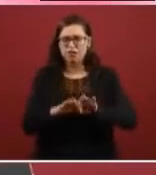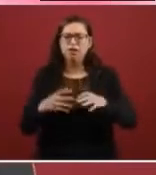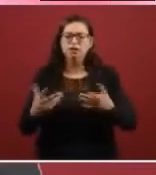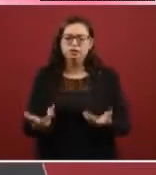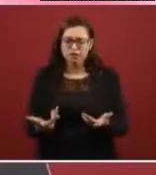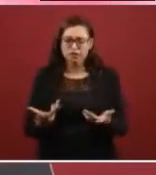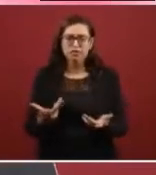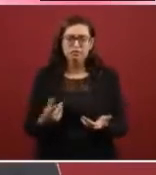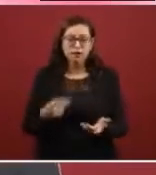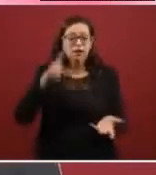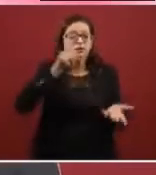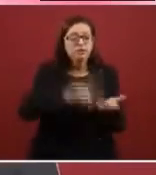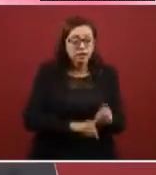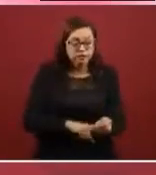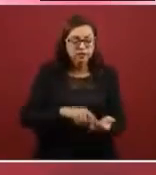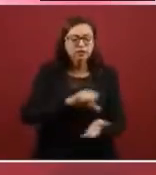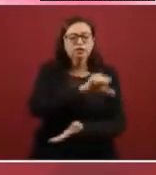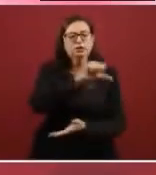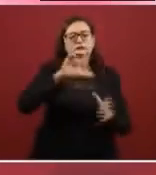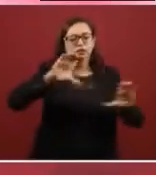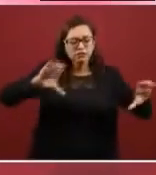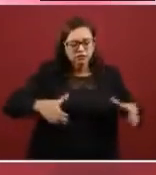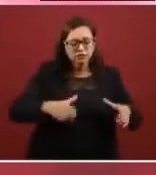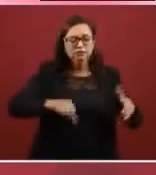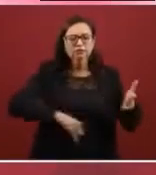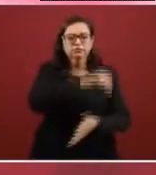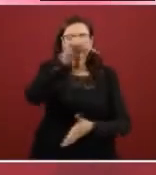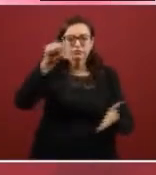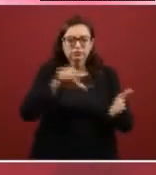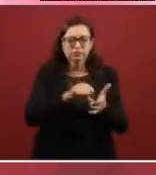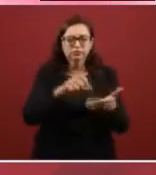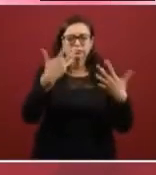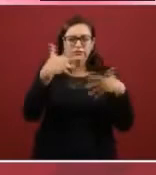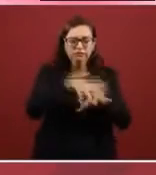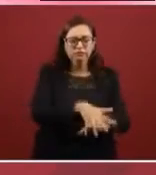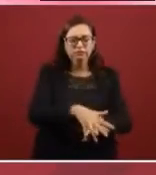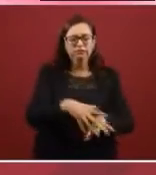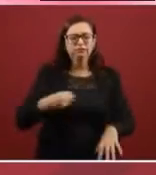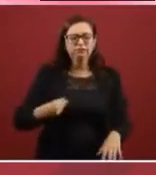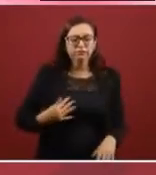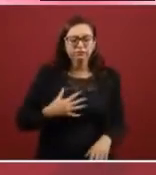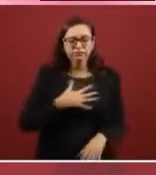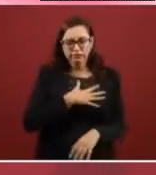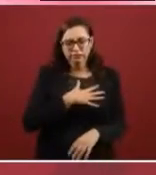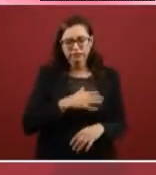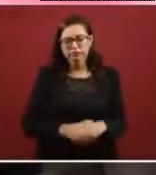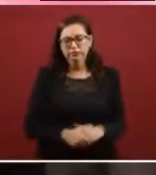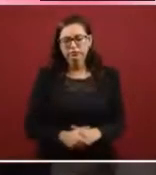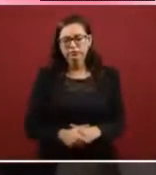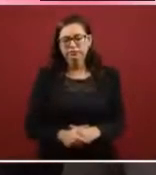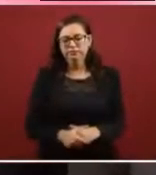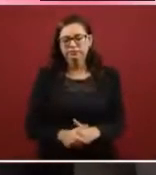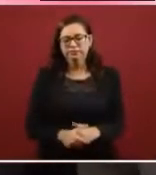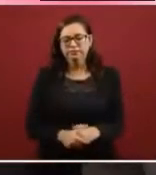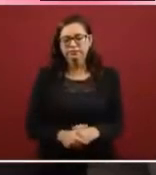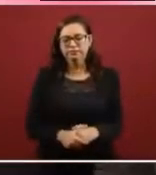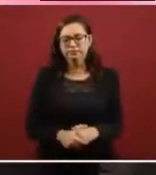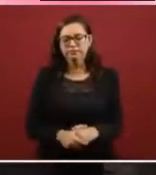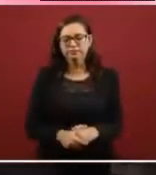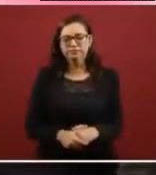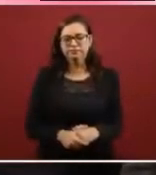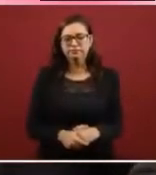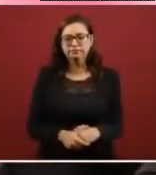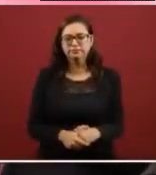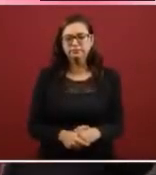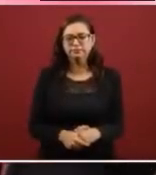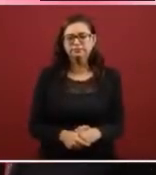centros integradores for centers that will integrate the services que son